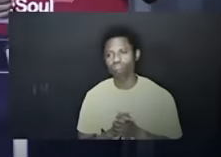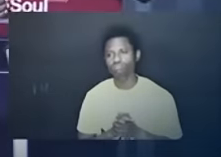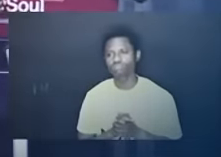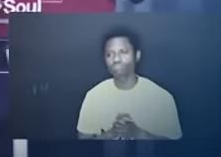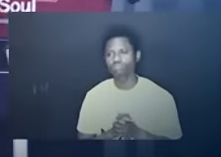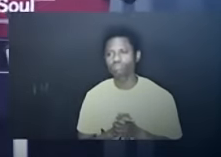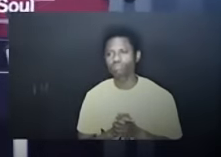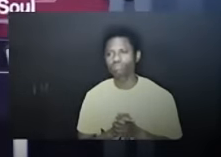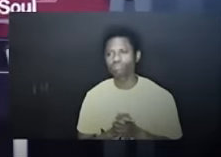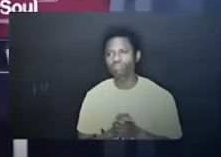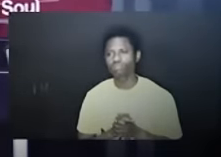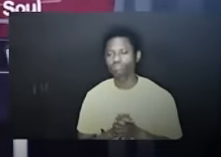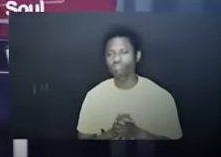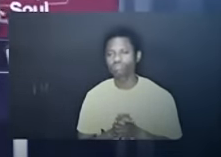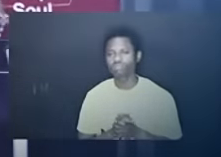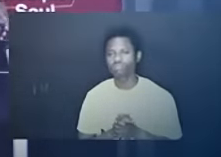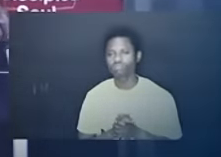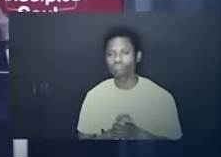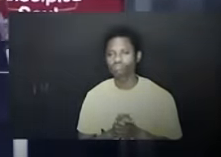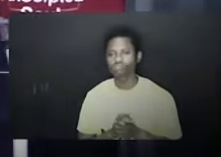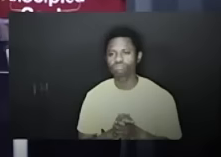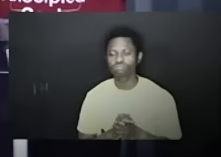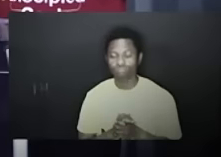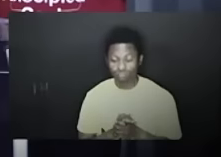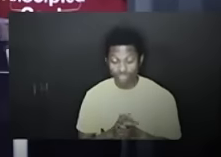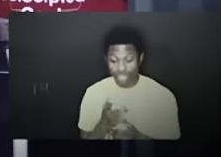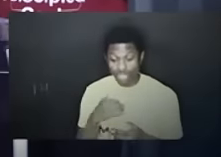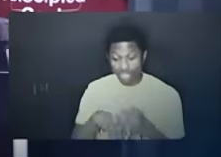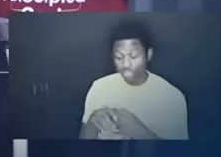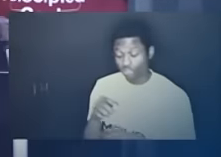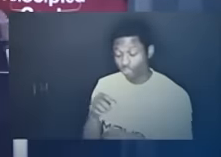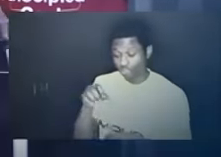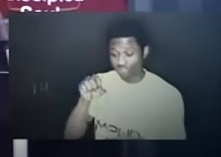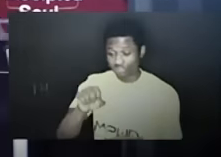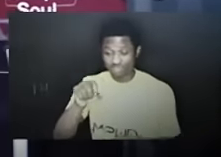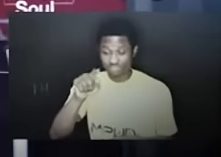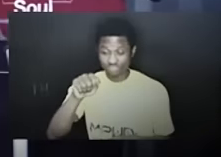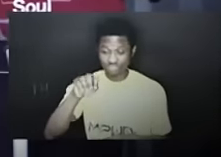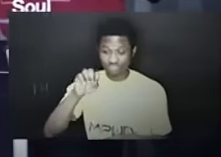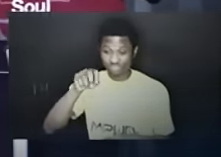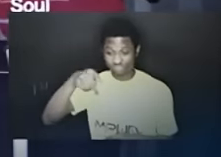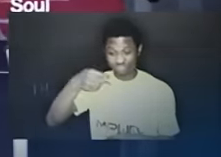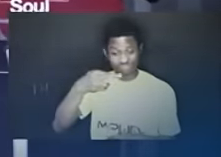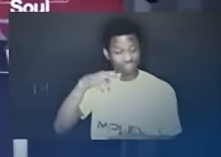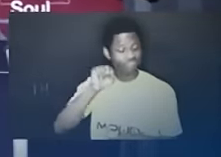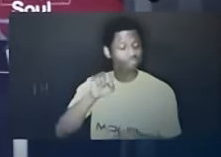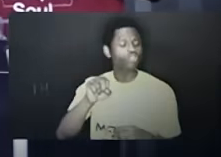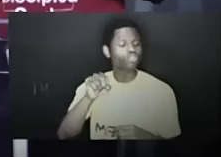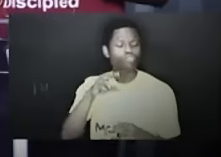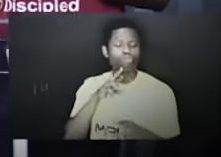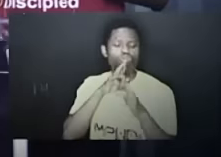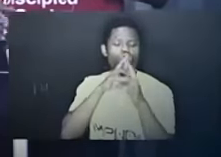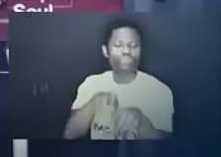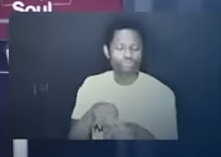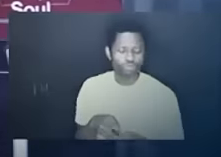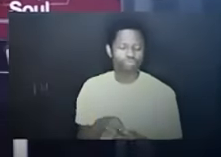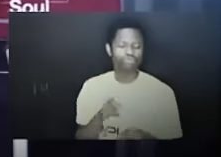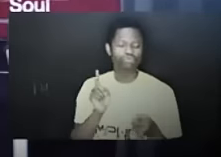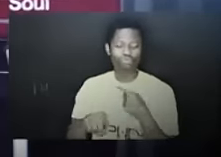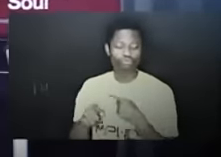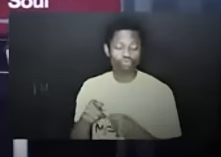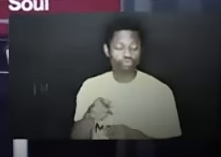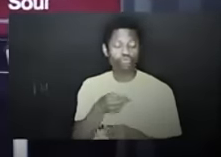in Stephen's response to the high priest's question, are these charges true? Brother Stefano,